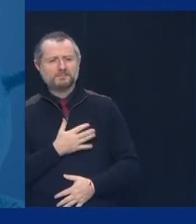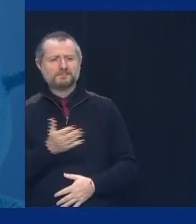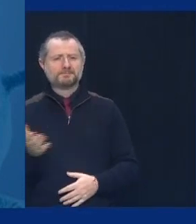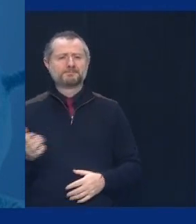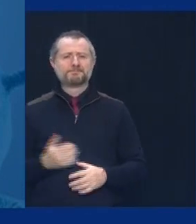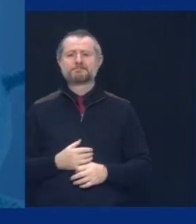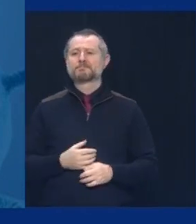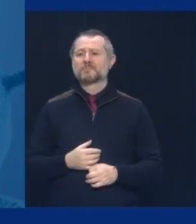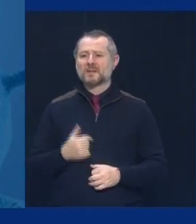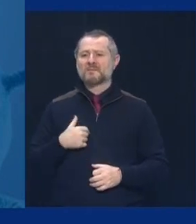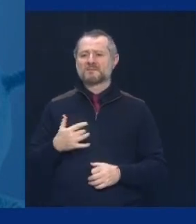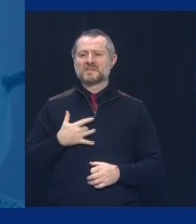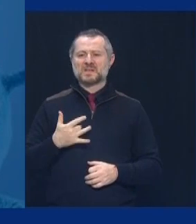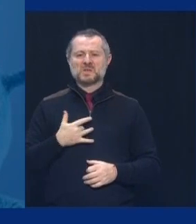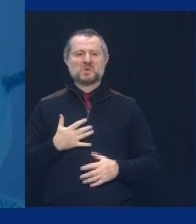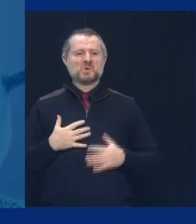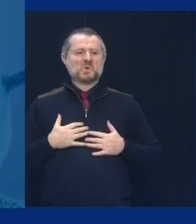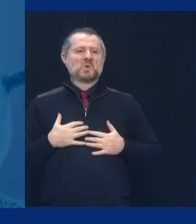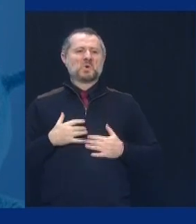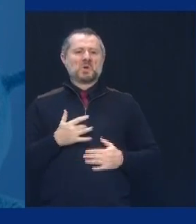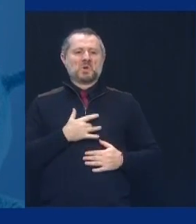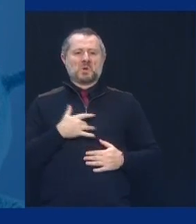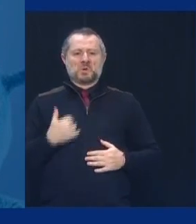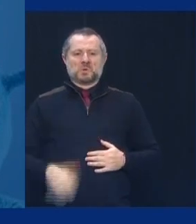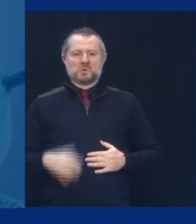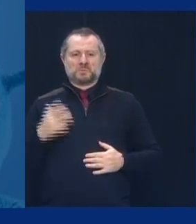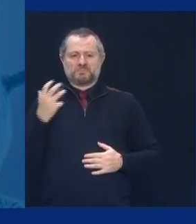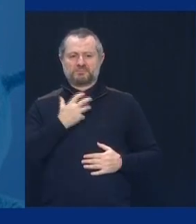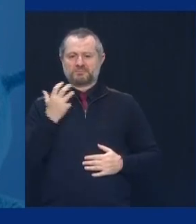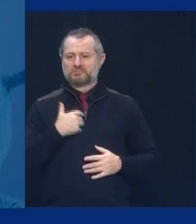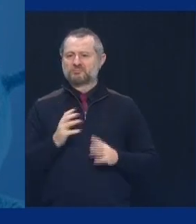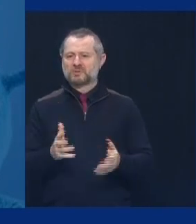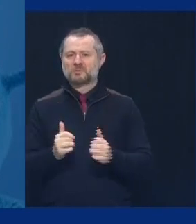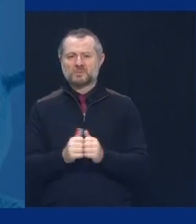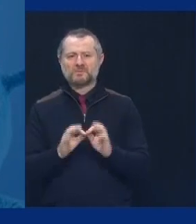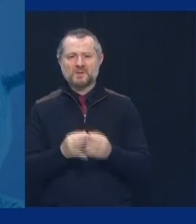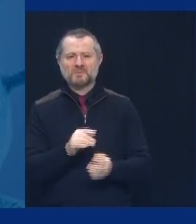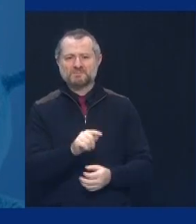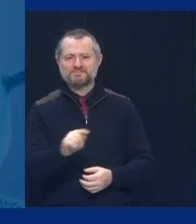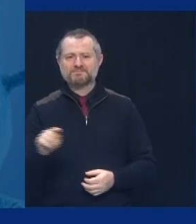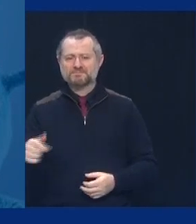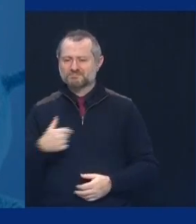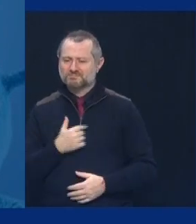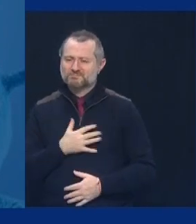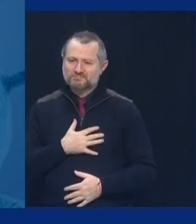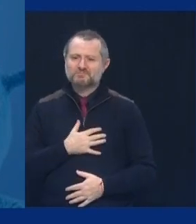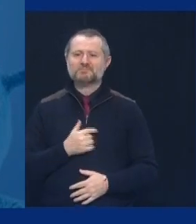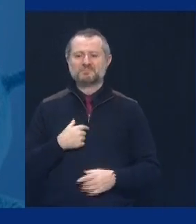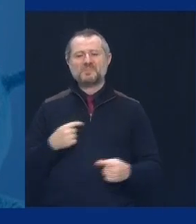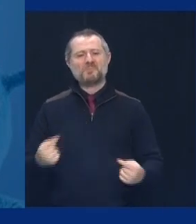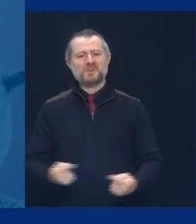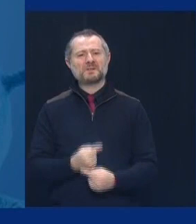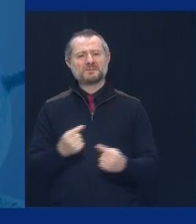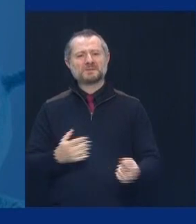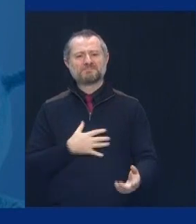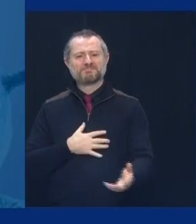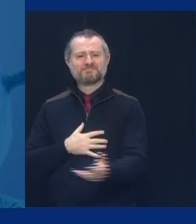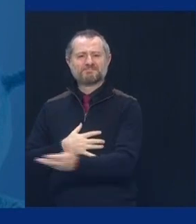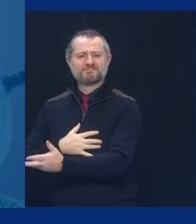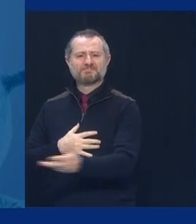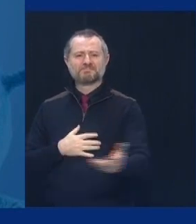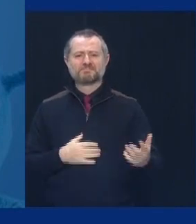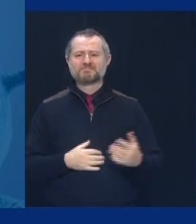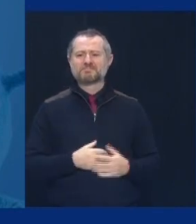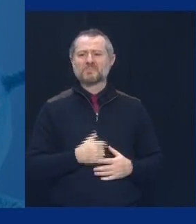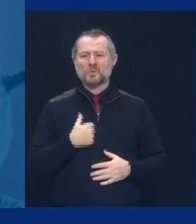conversations. I talk to the families. It's painful. And we need